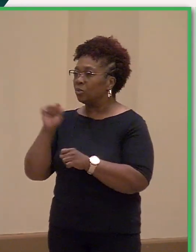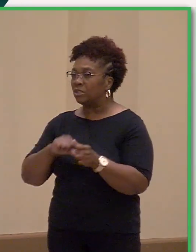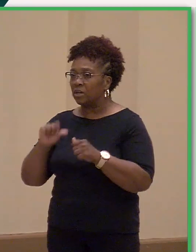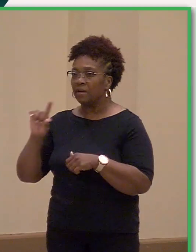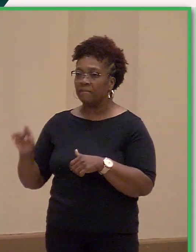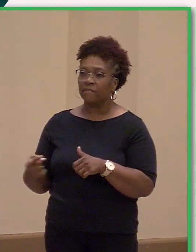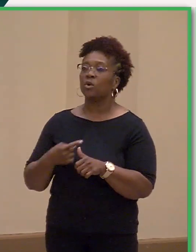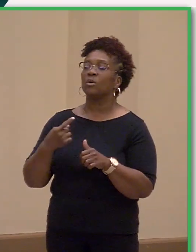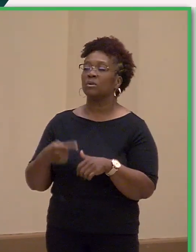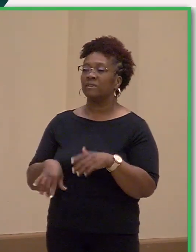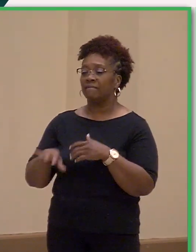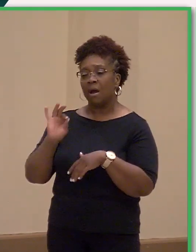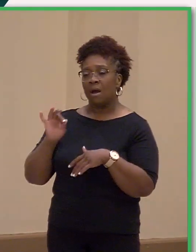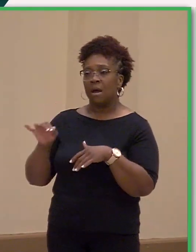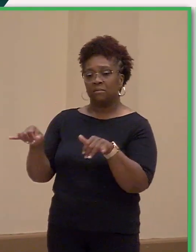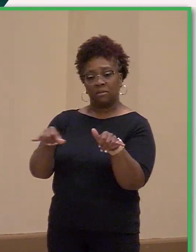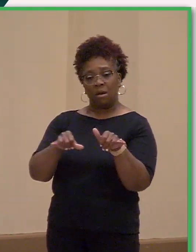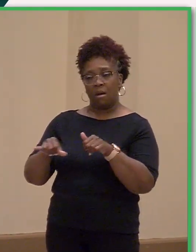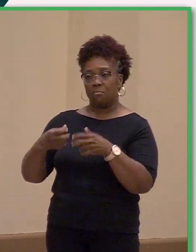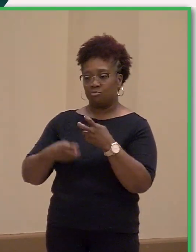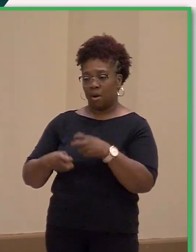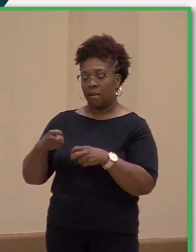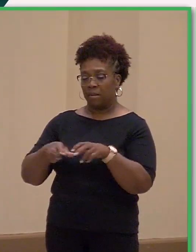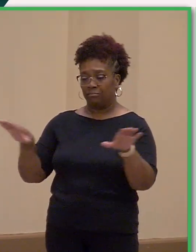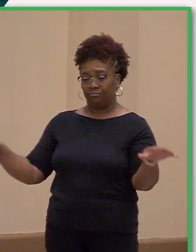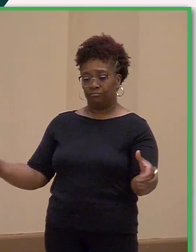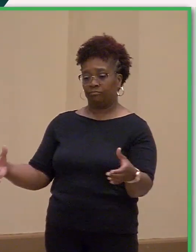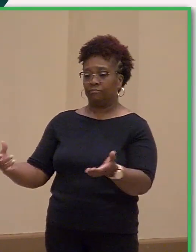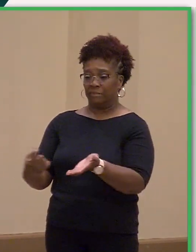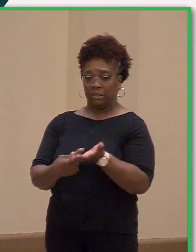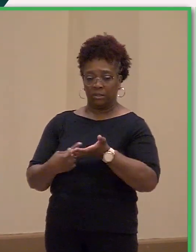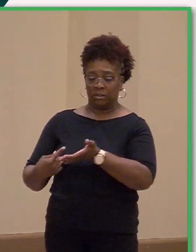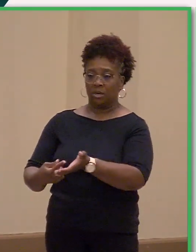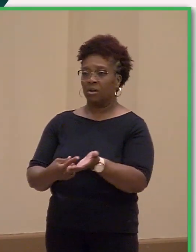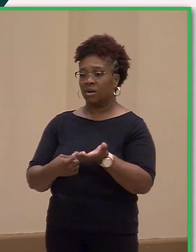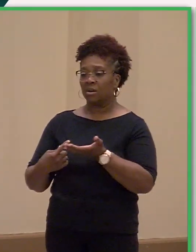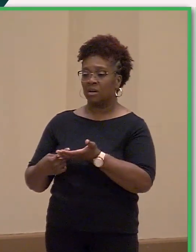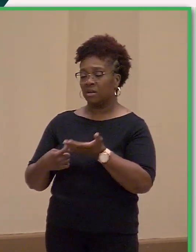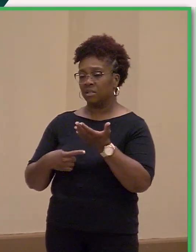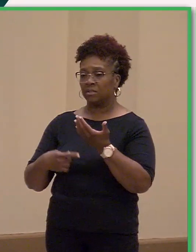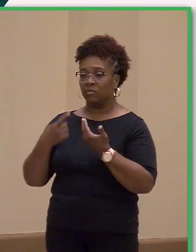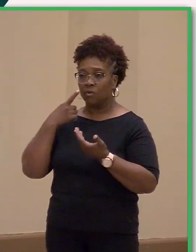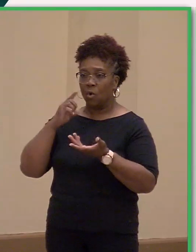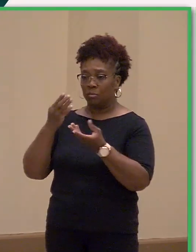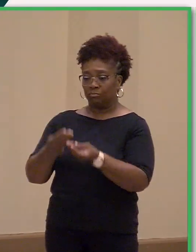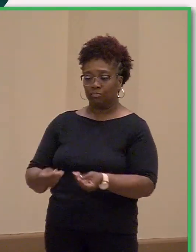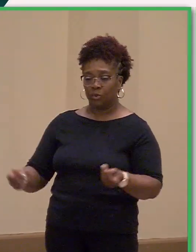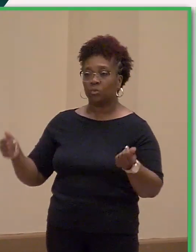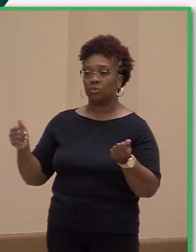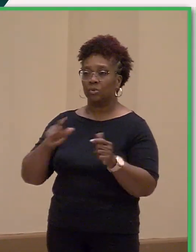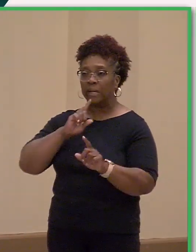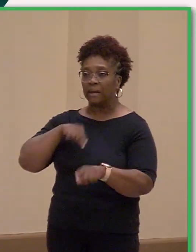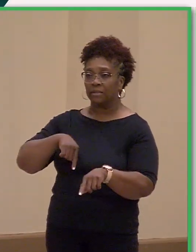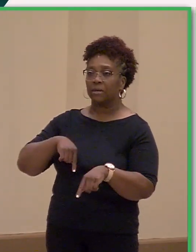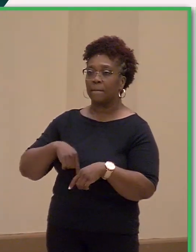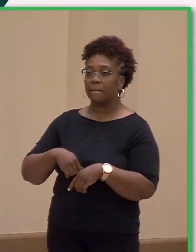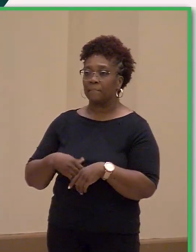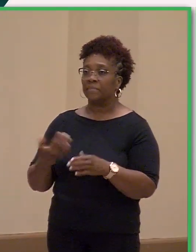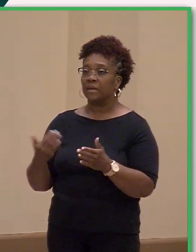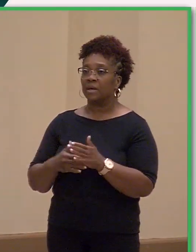common problems, and then we could come together and get common solutions. Once again, the one